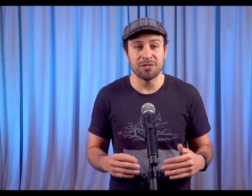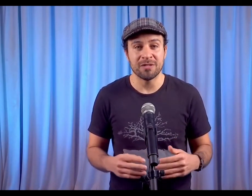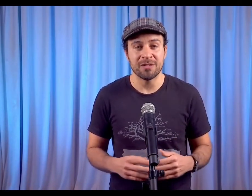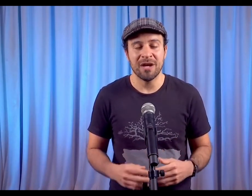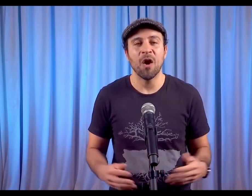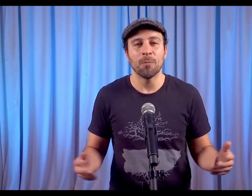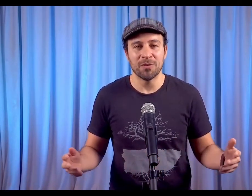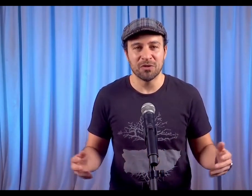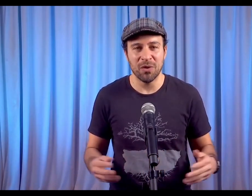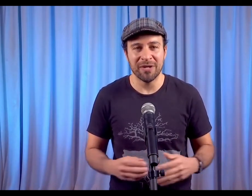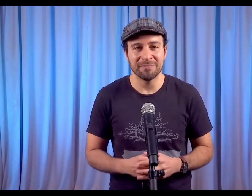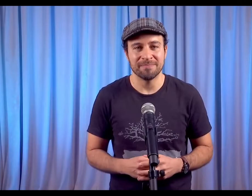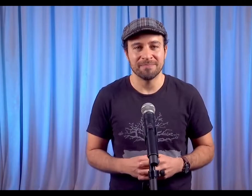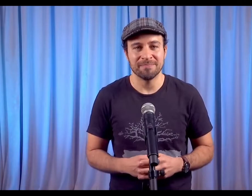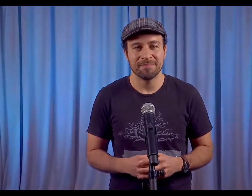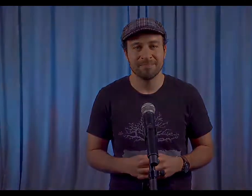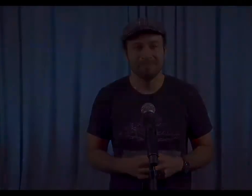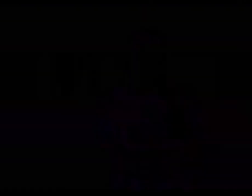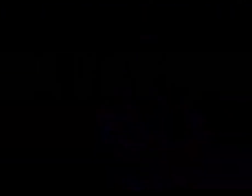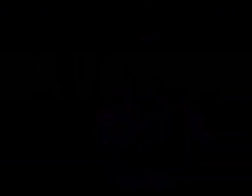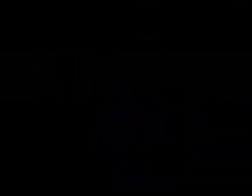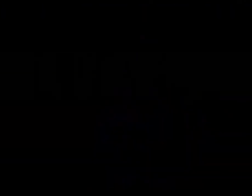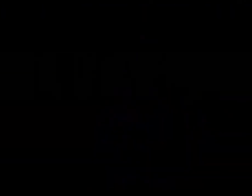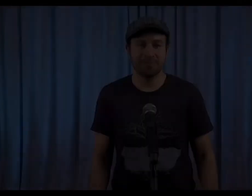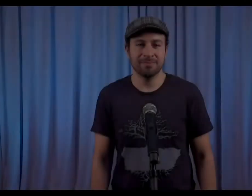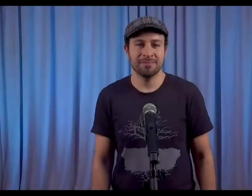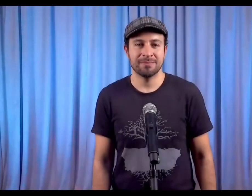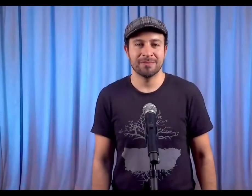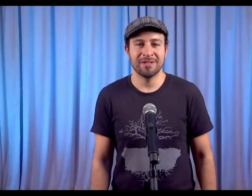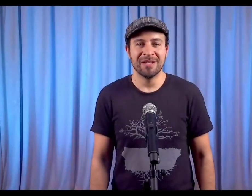to Roots. I hope you enjoy.